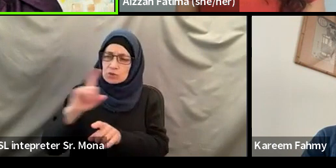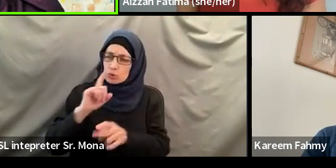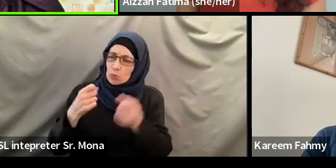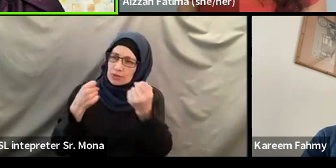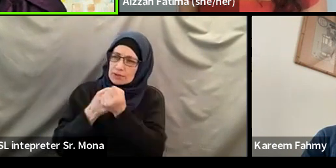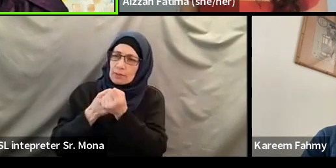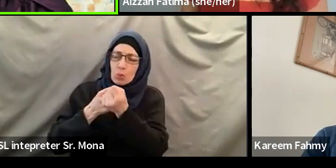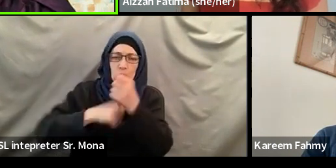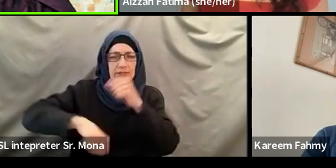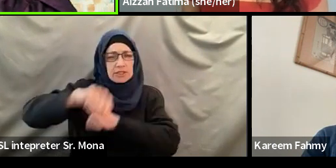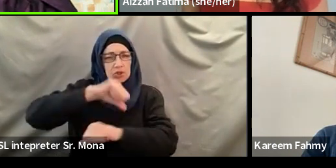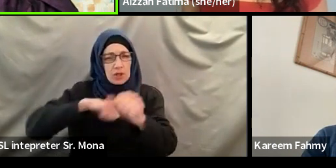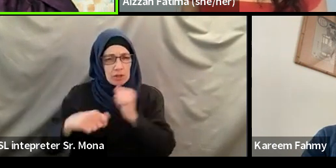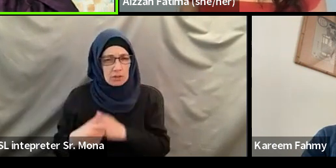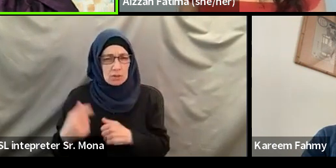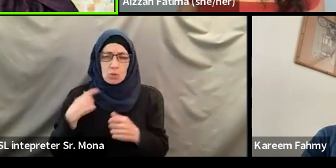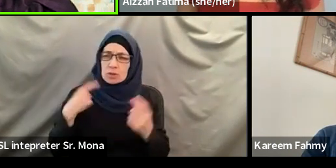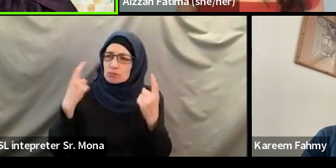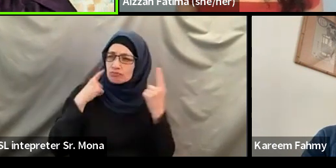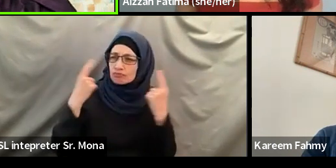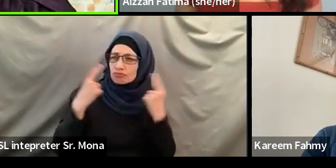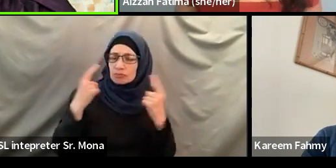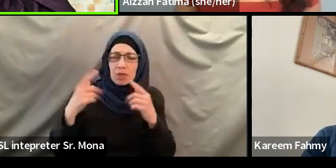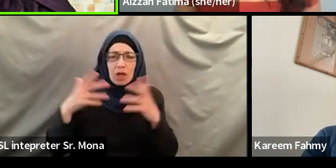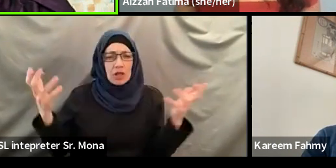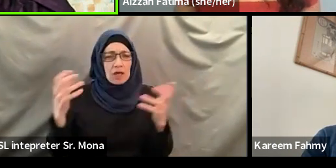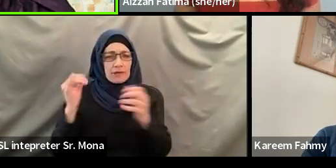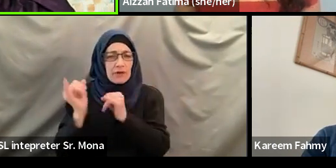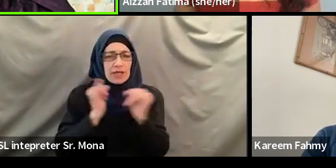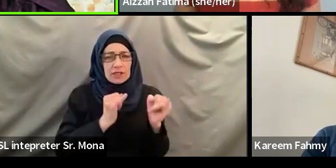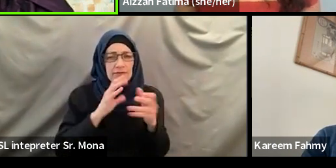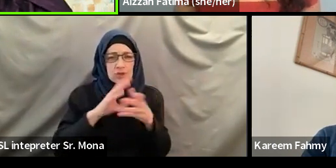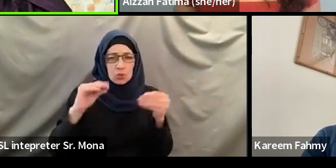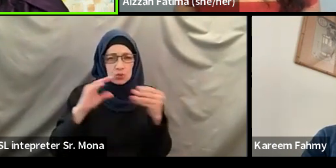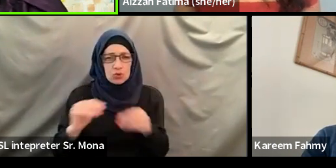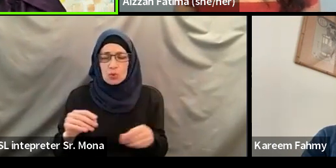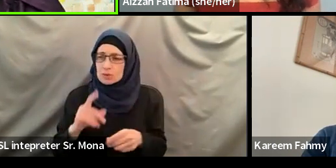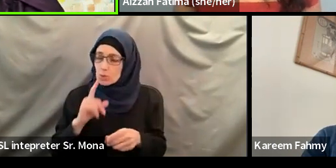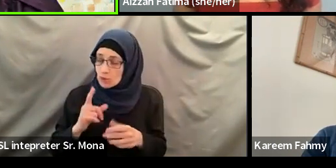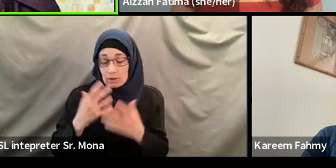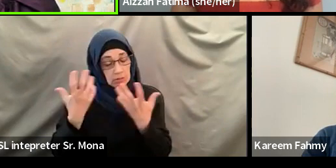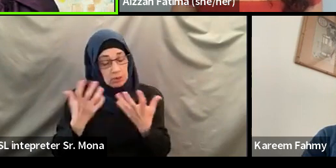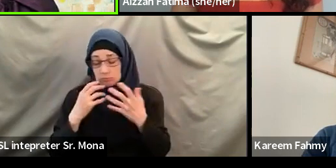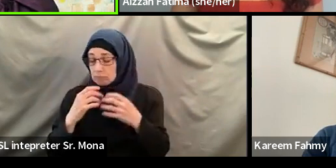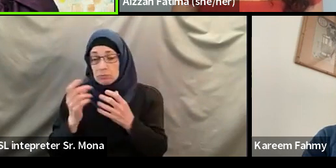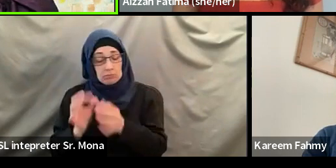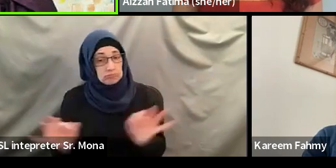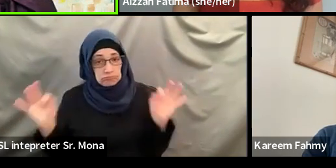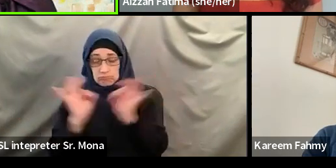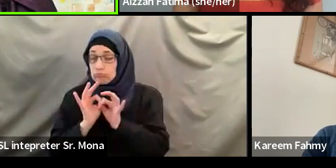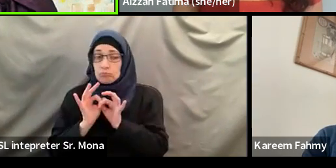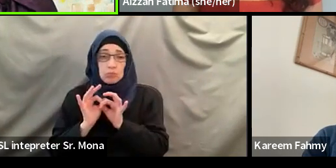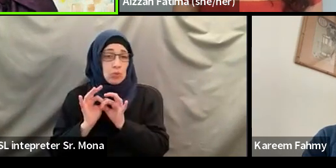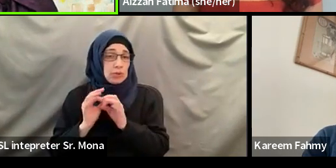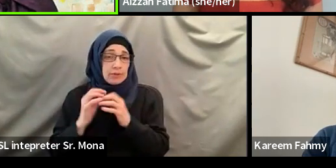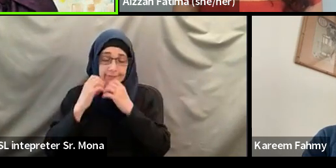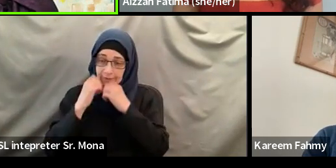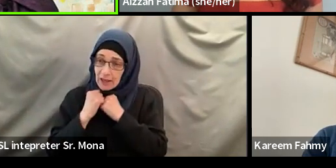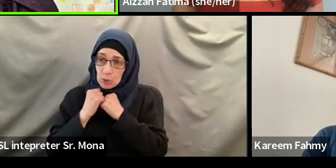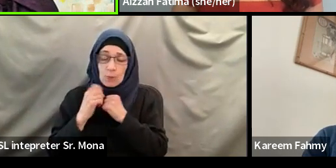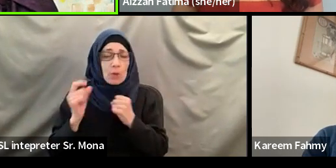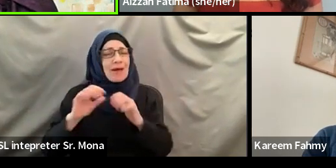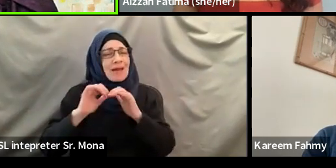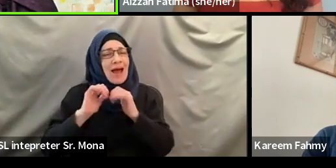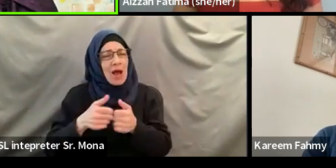another's work? We heard a lot about our individual stories, which of course are invaluable and important, but how can we reach out to other Muslim